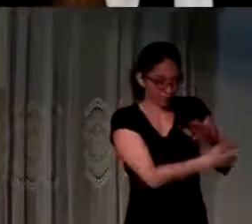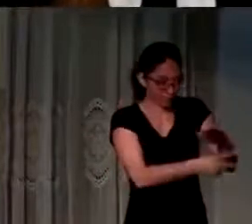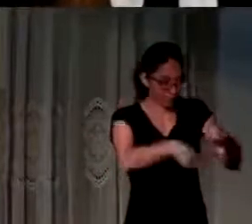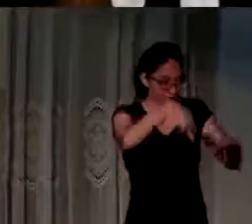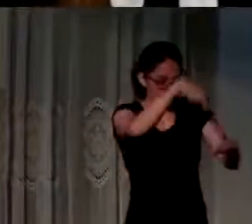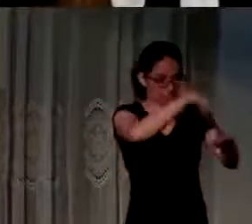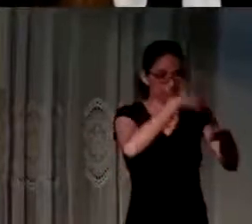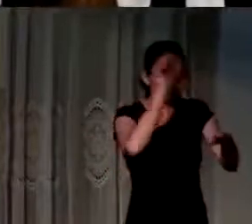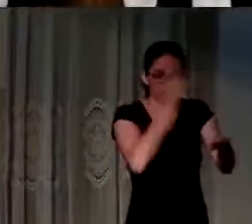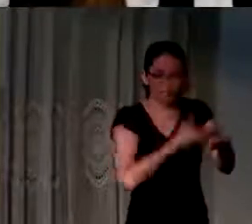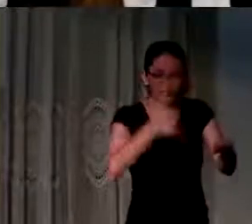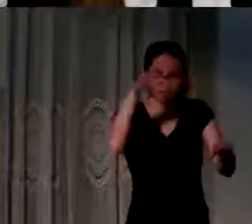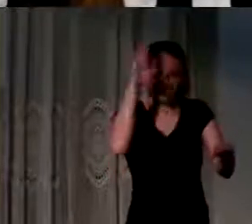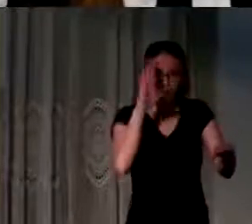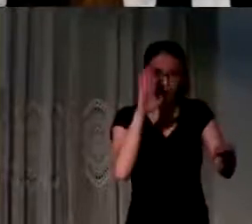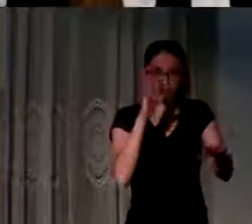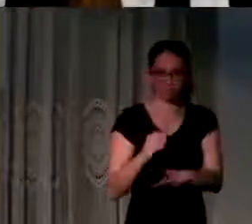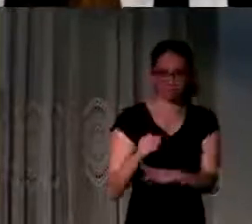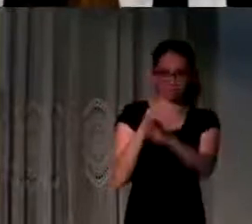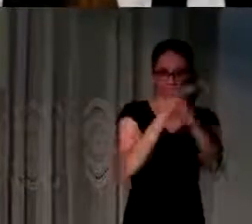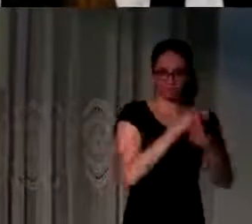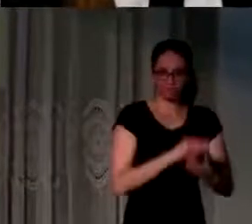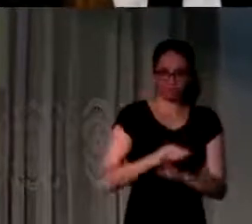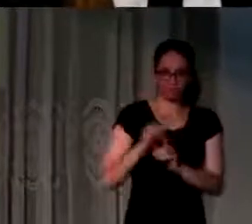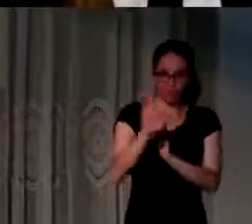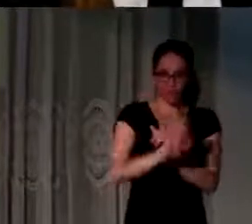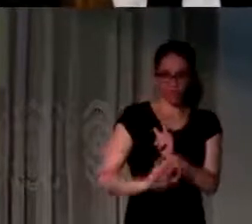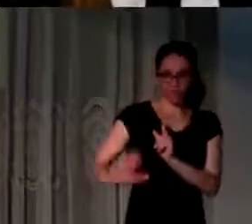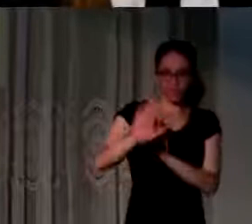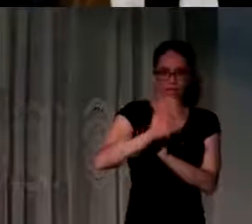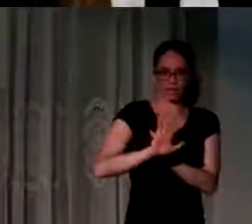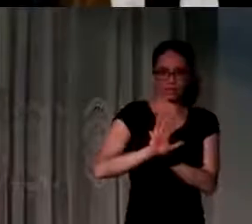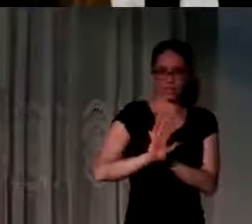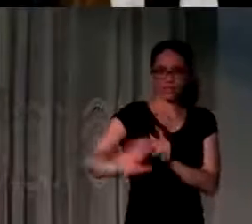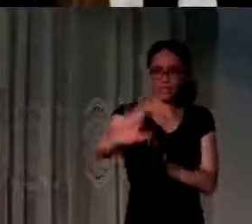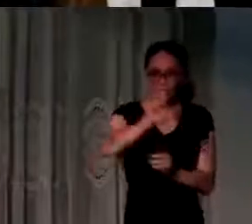is your protector, savior,